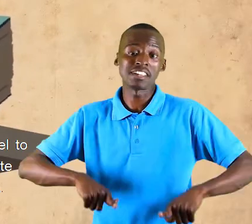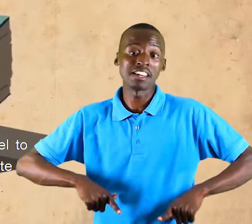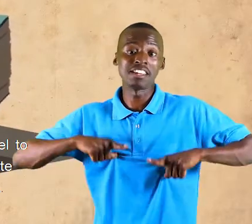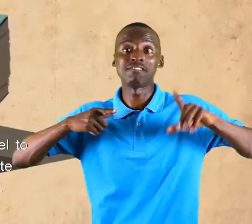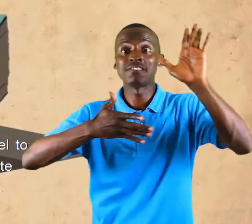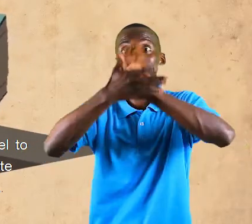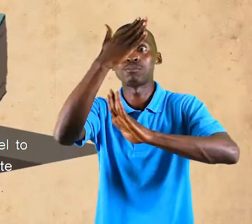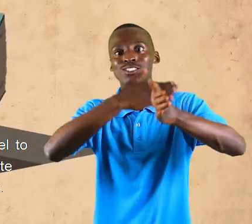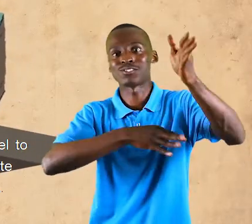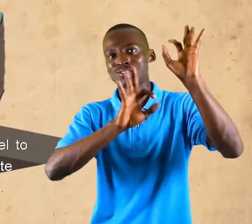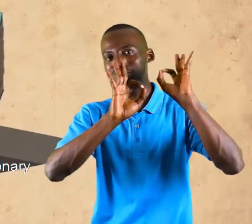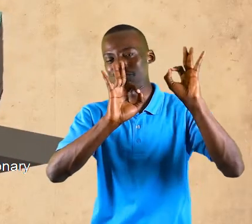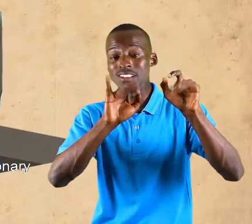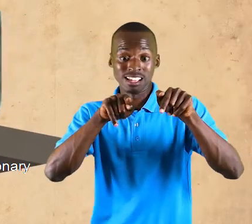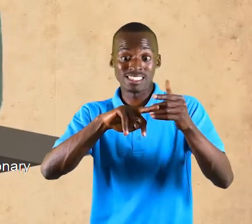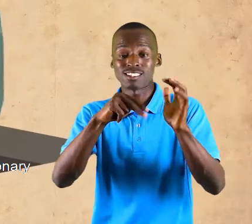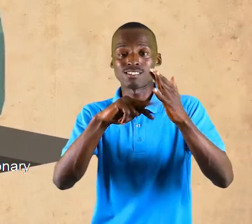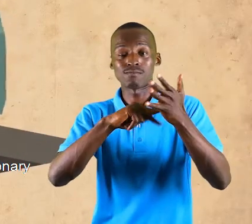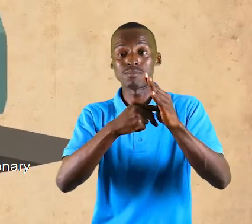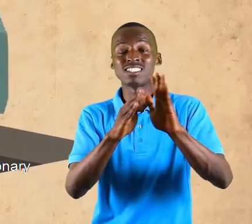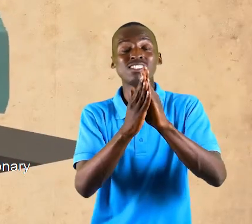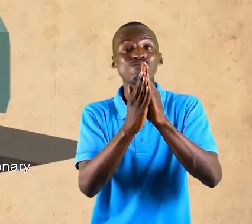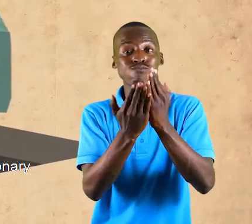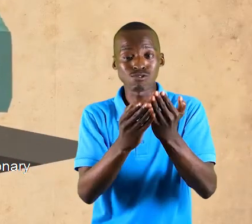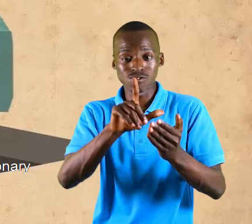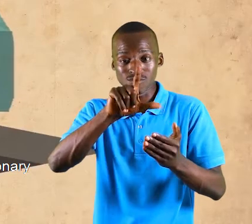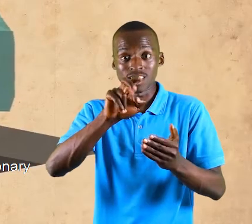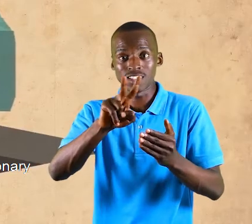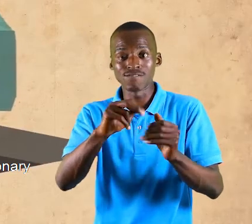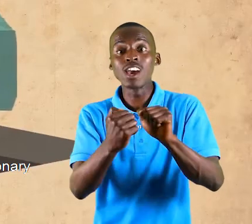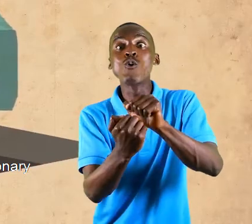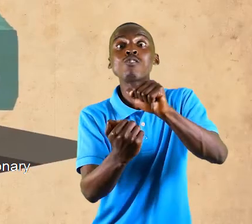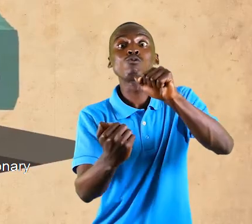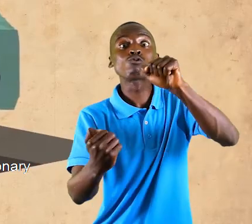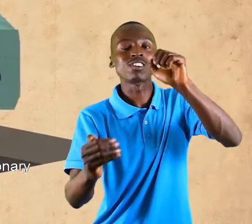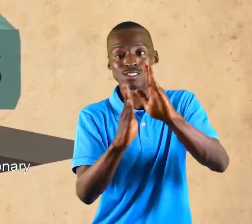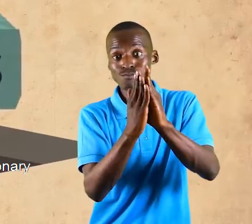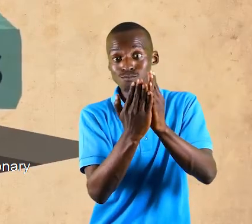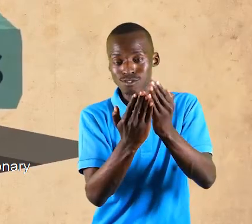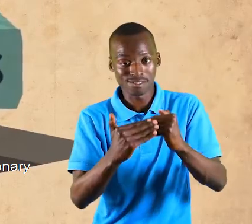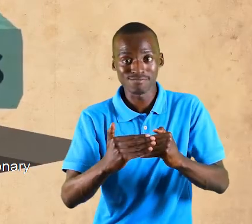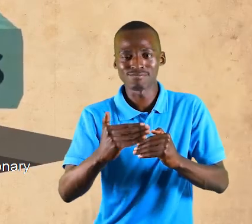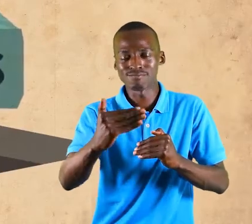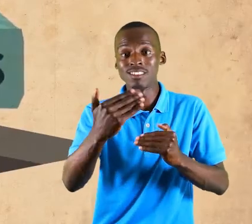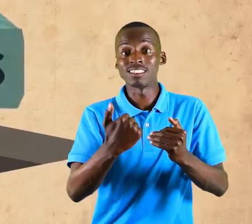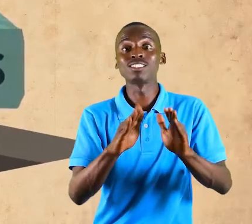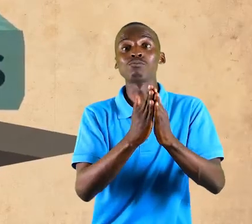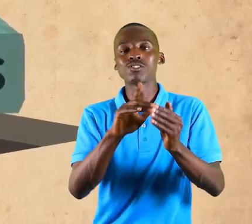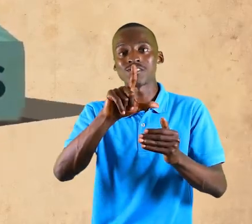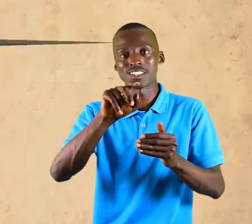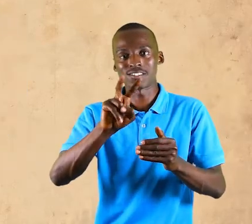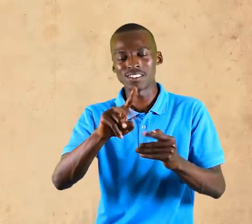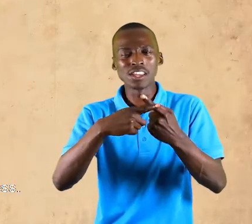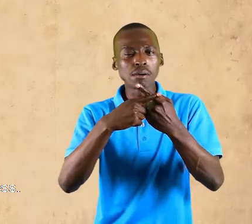to live near his presence. And so that makes the Book of Leviticus actually a revolutionary statement in its day. So